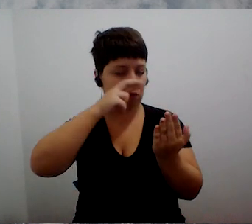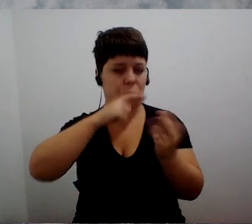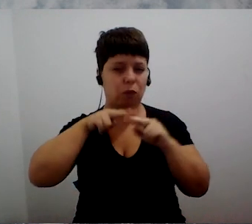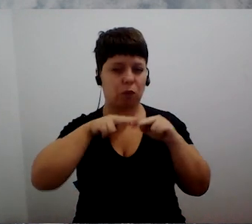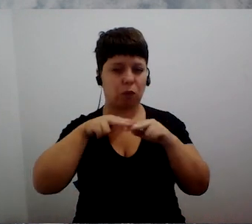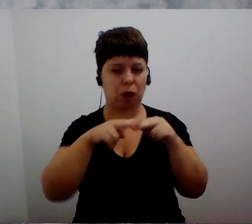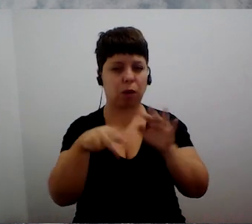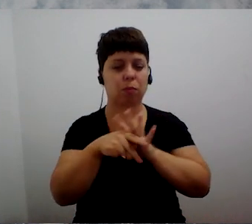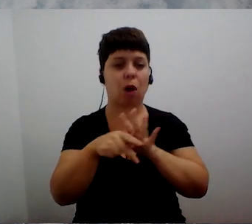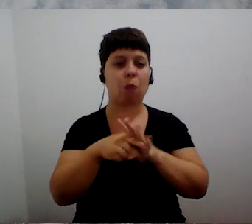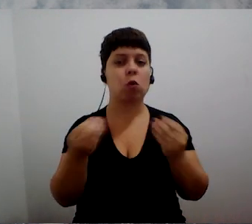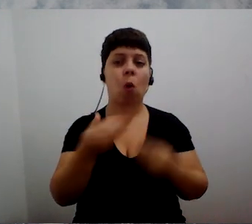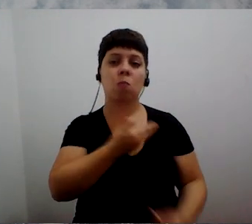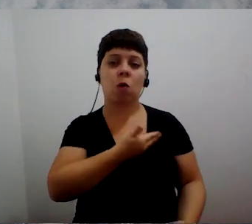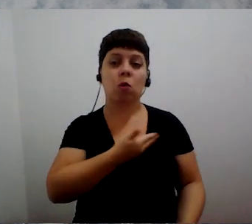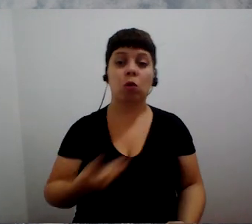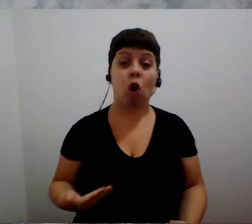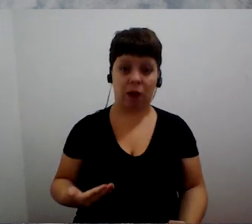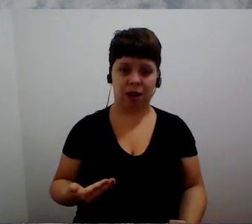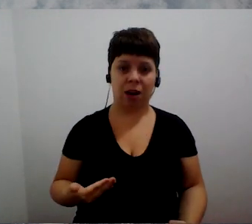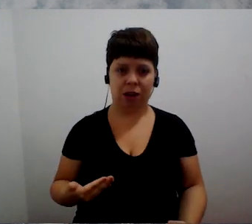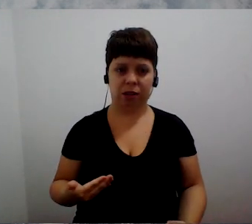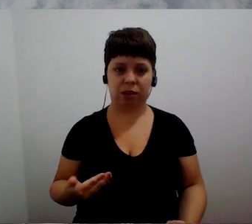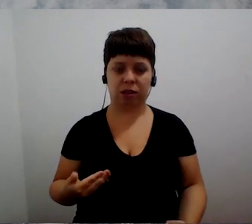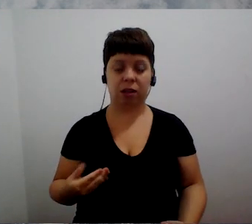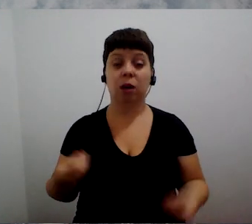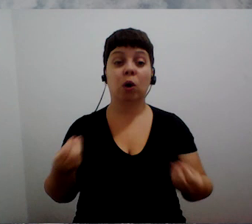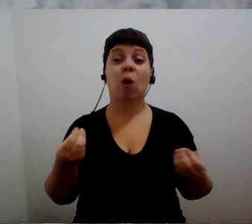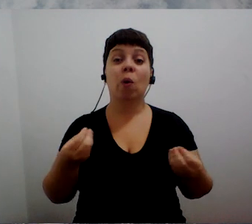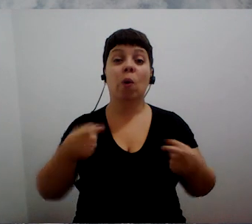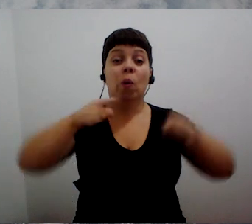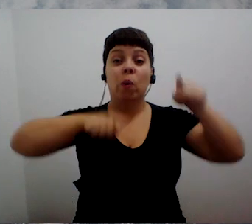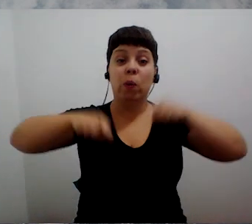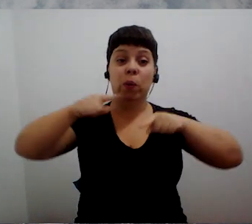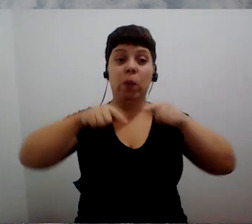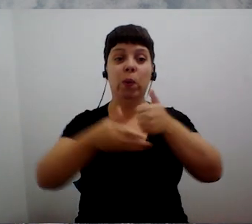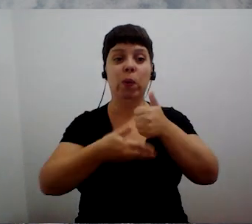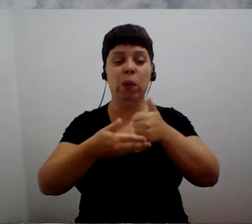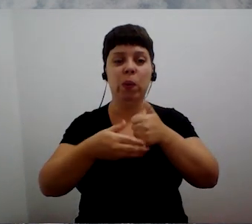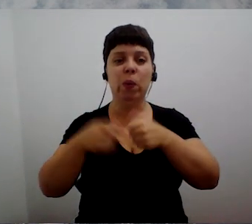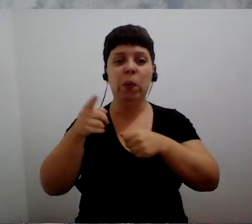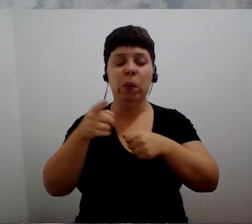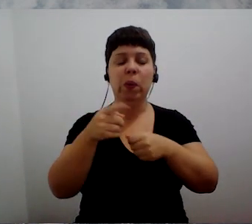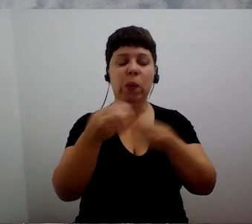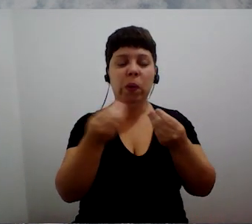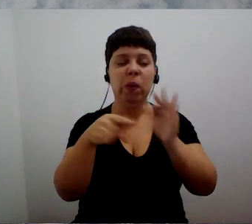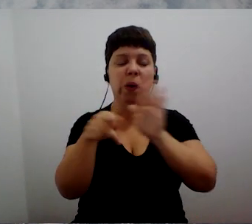of these reports, the last one, related to the governance scheme that could